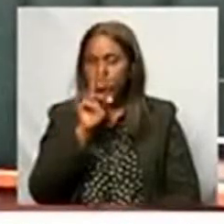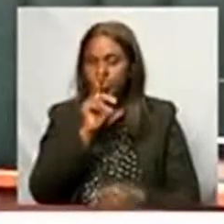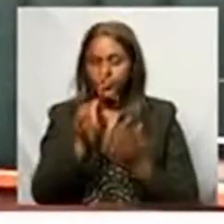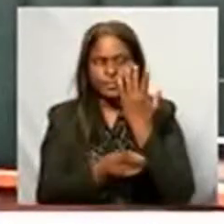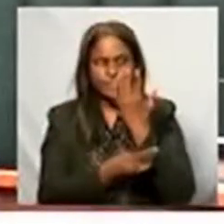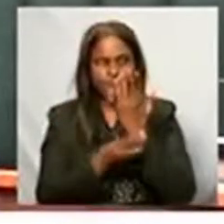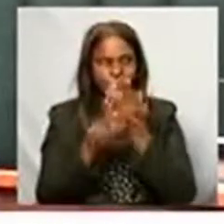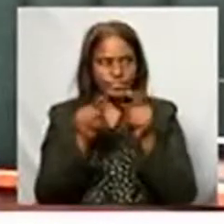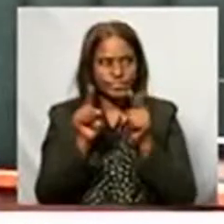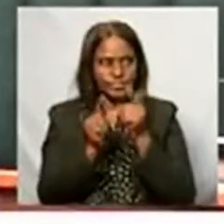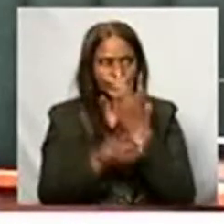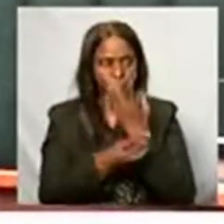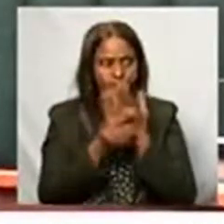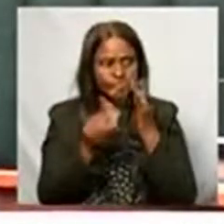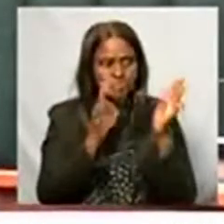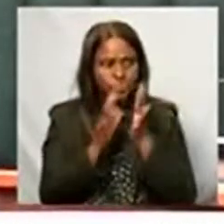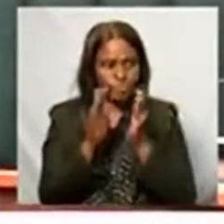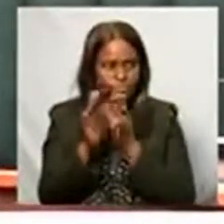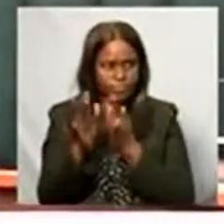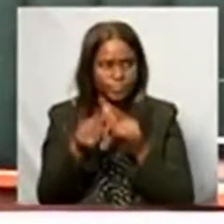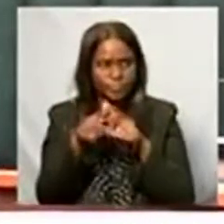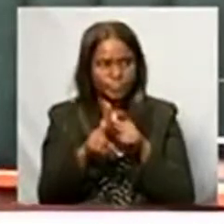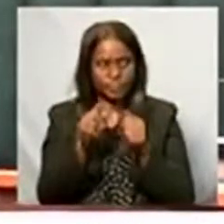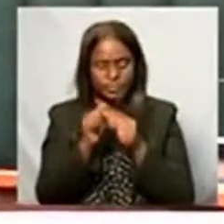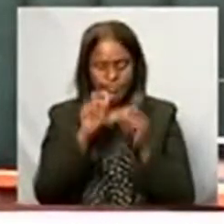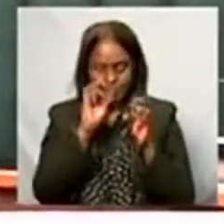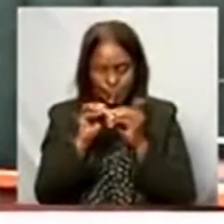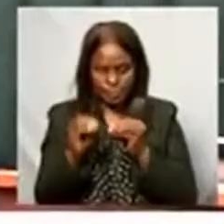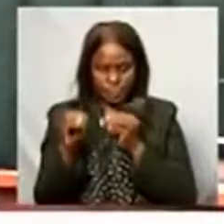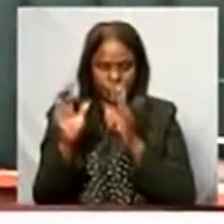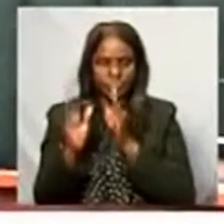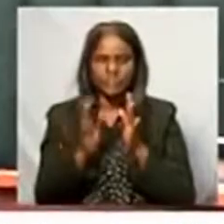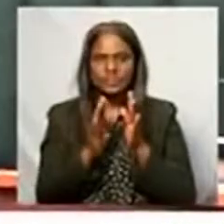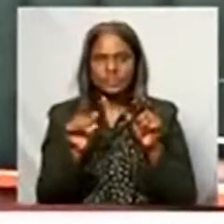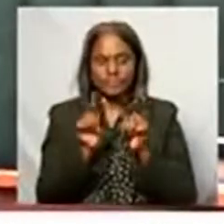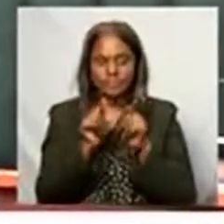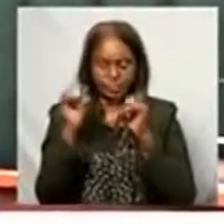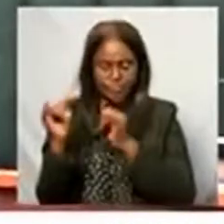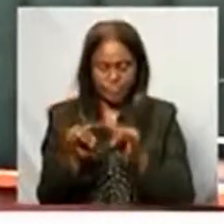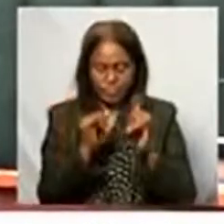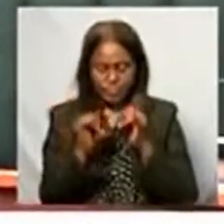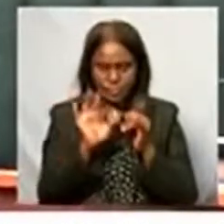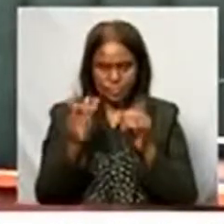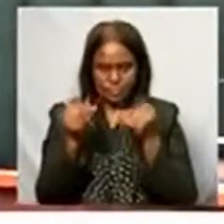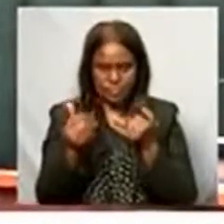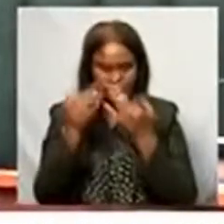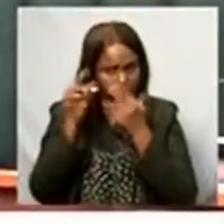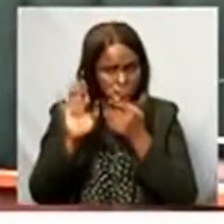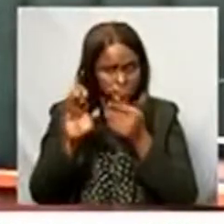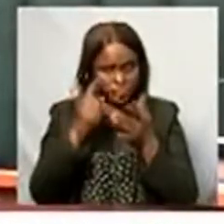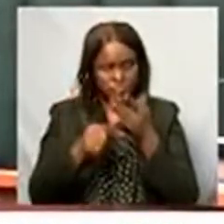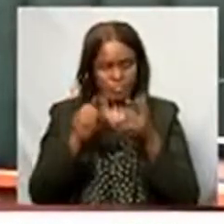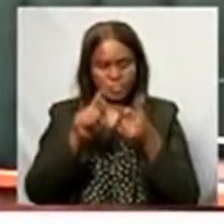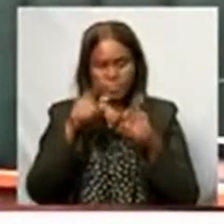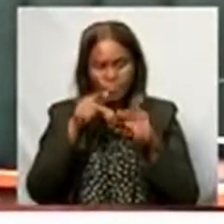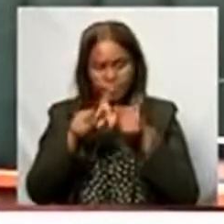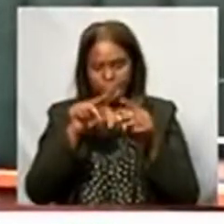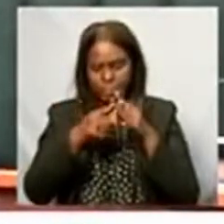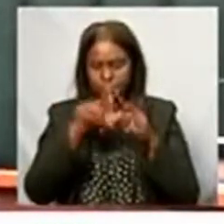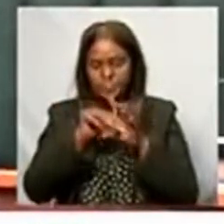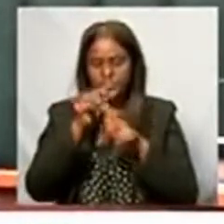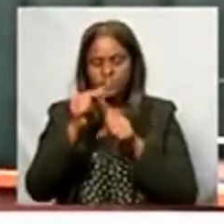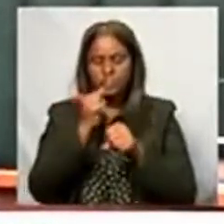developed a phased maintenance and rehabilitation plan. Implementation is expected to commence in the